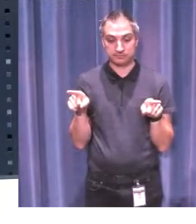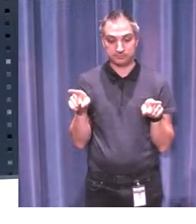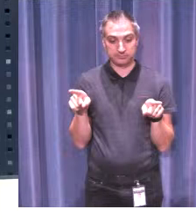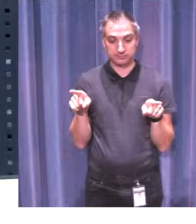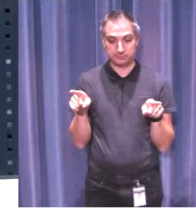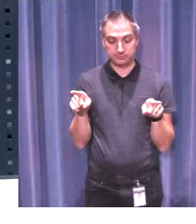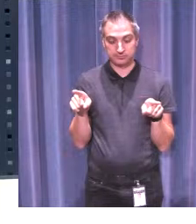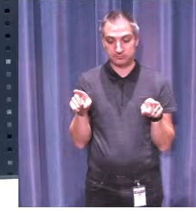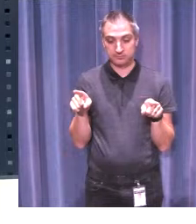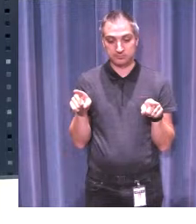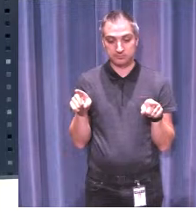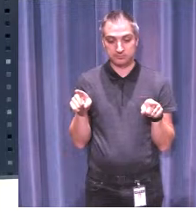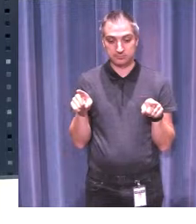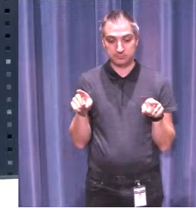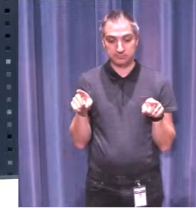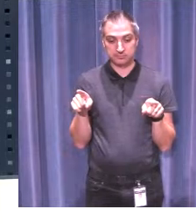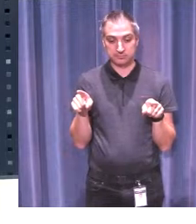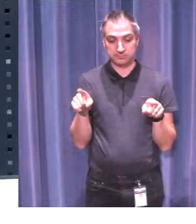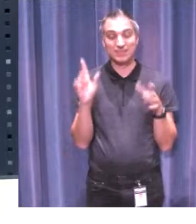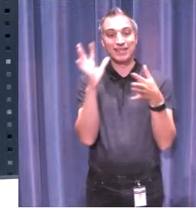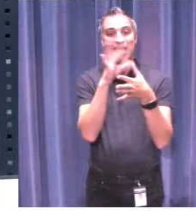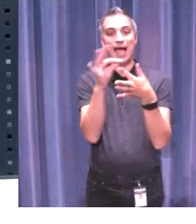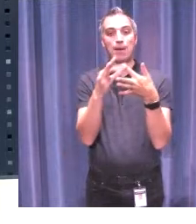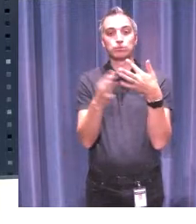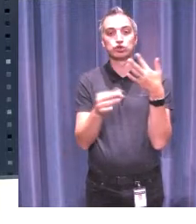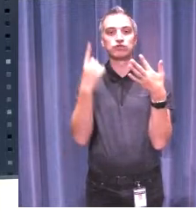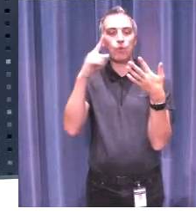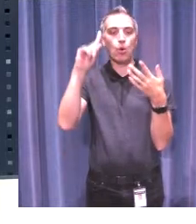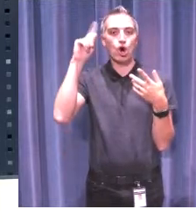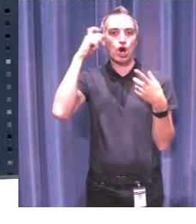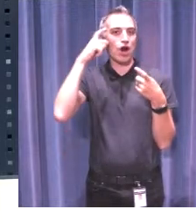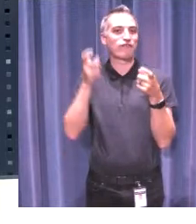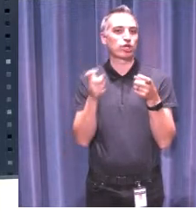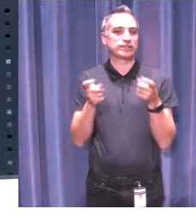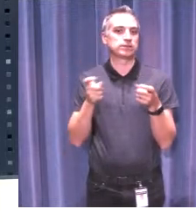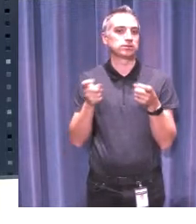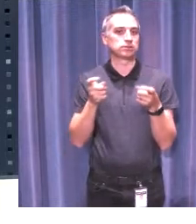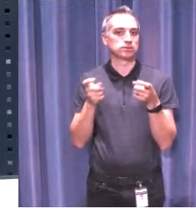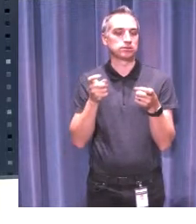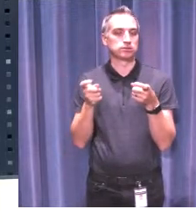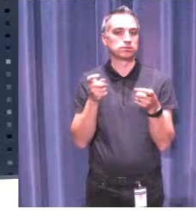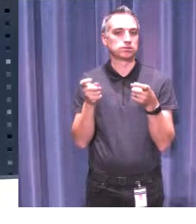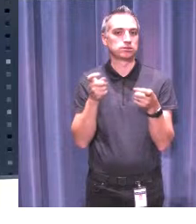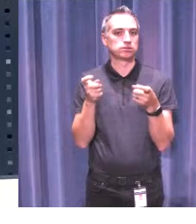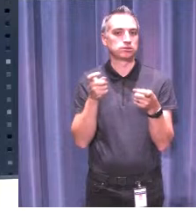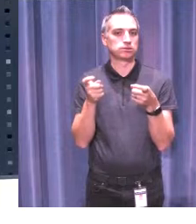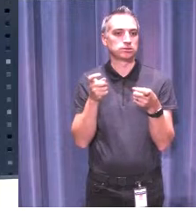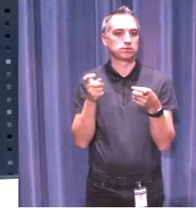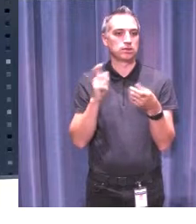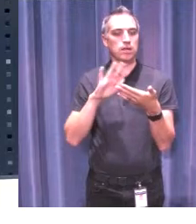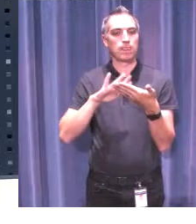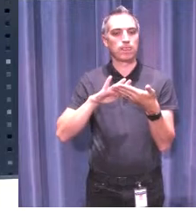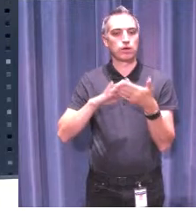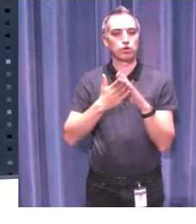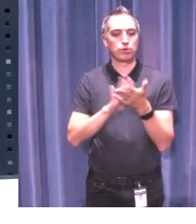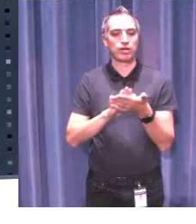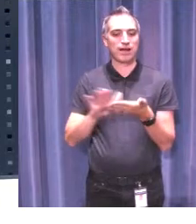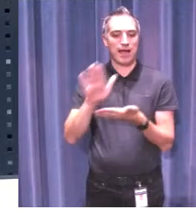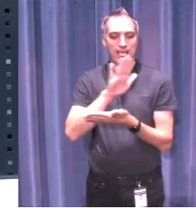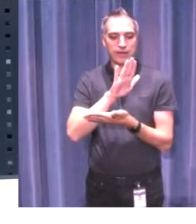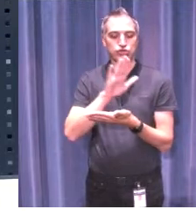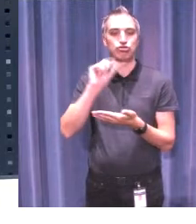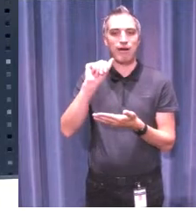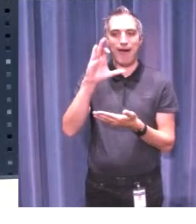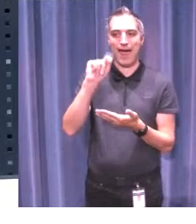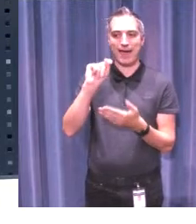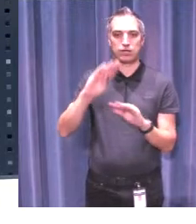the options of governance that the Community College Act provides.